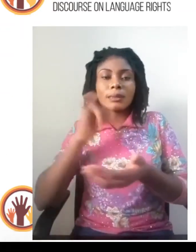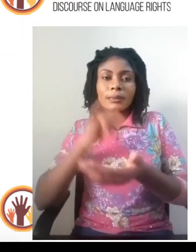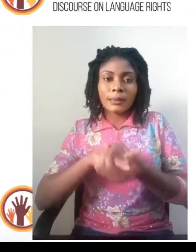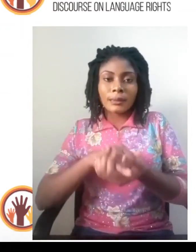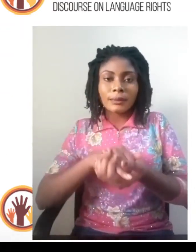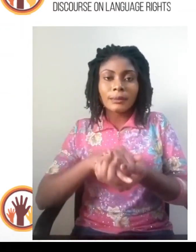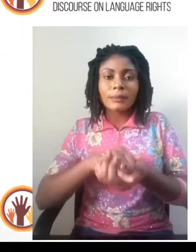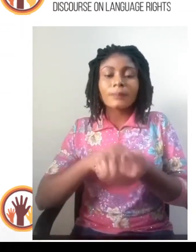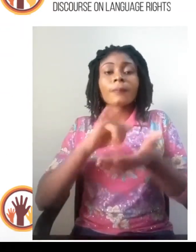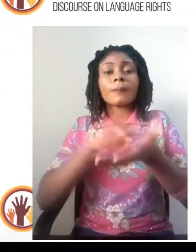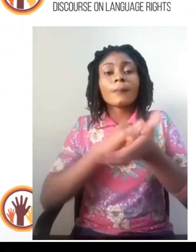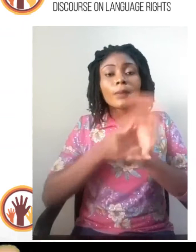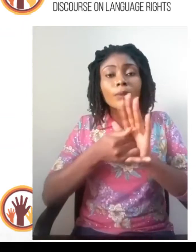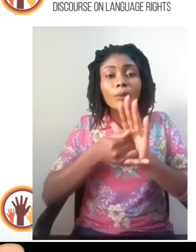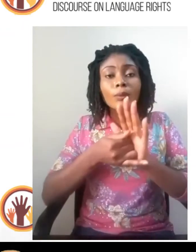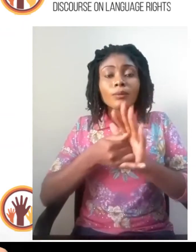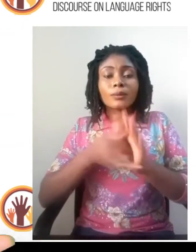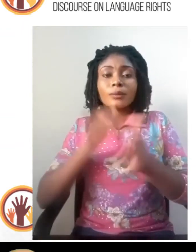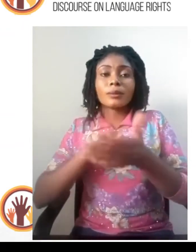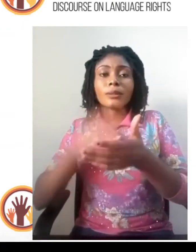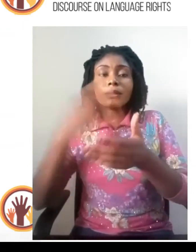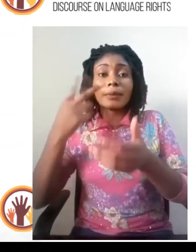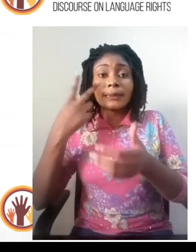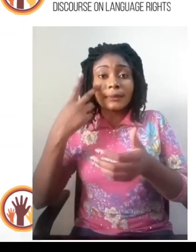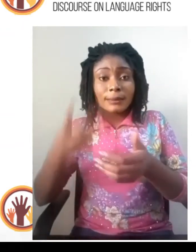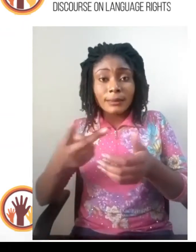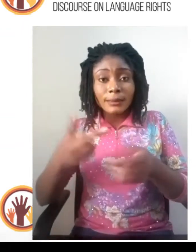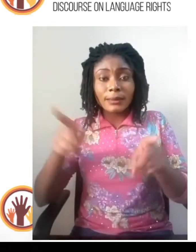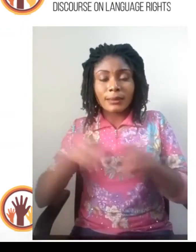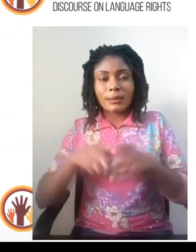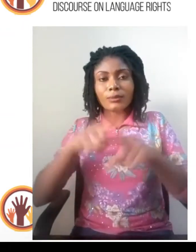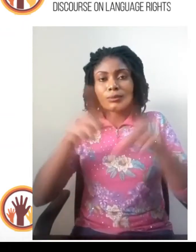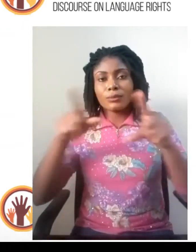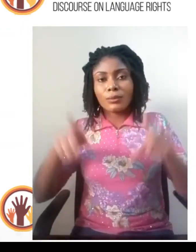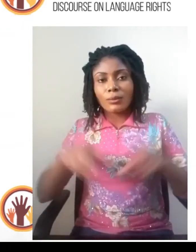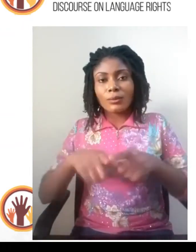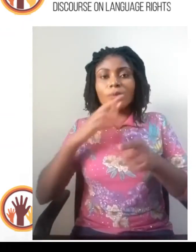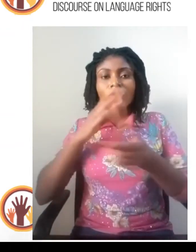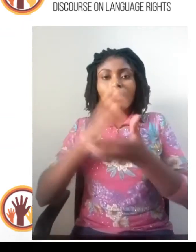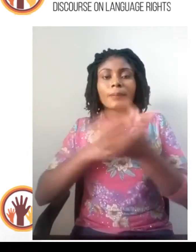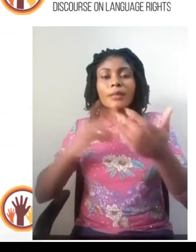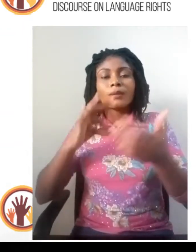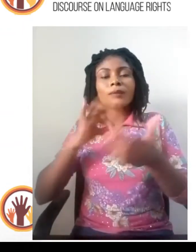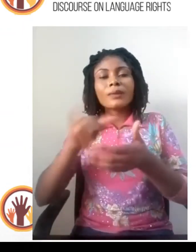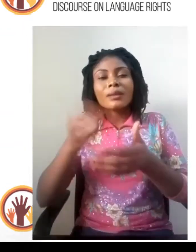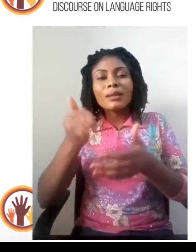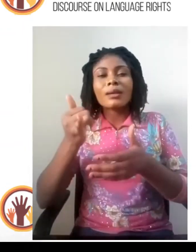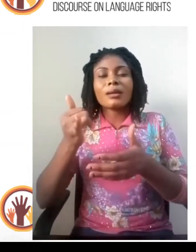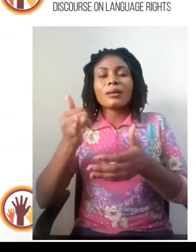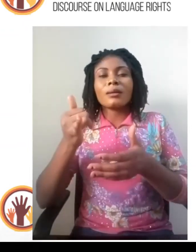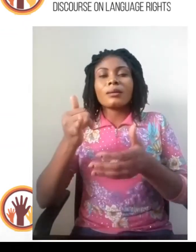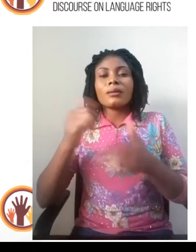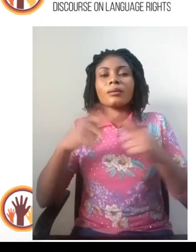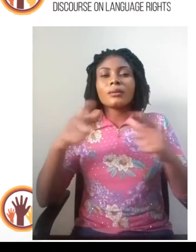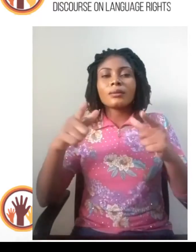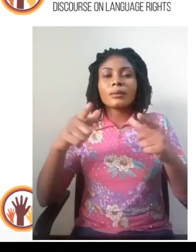regarded as local are part of their linguistic heritage. And so Dr. Nyst